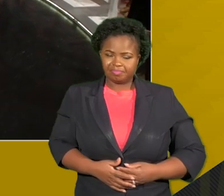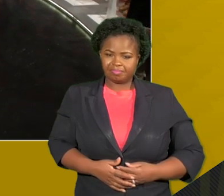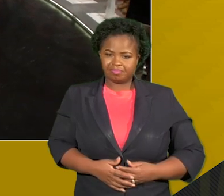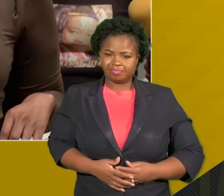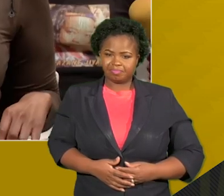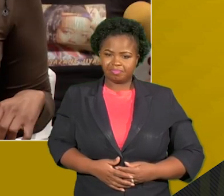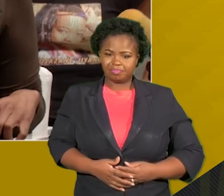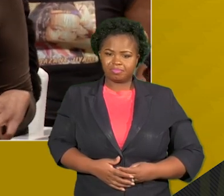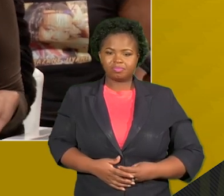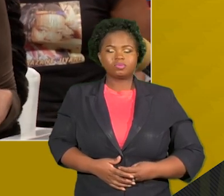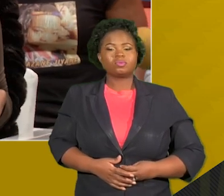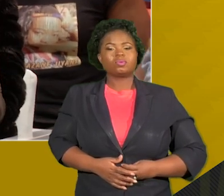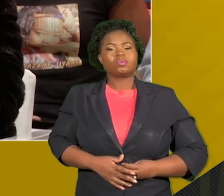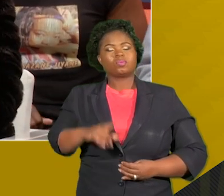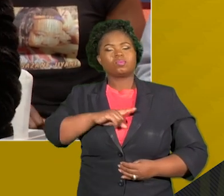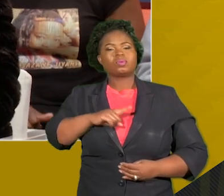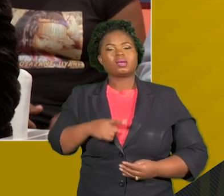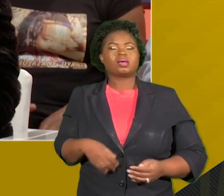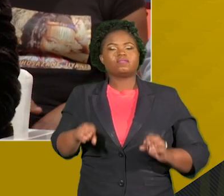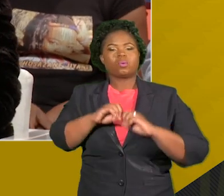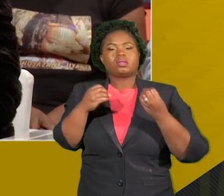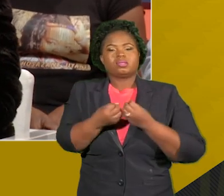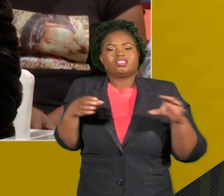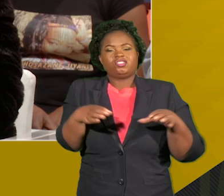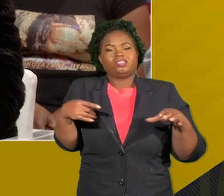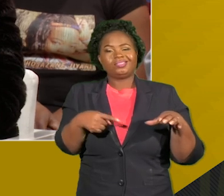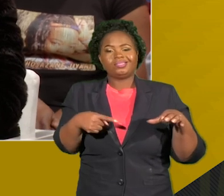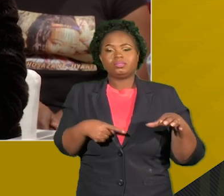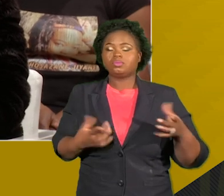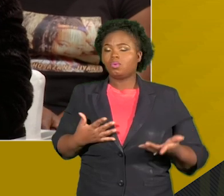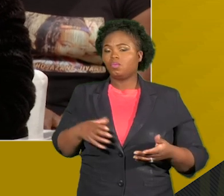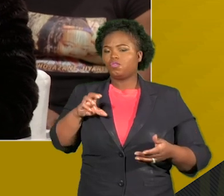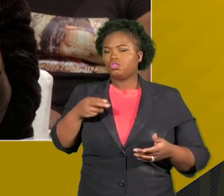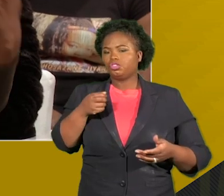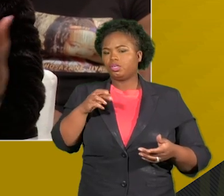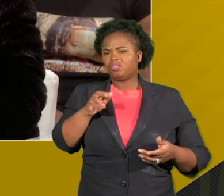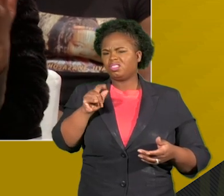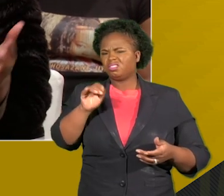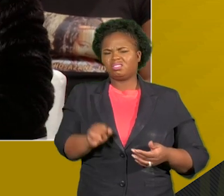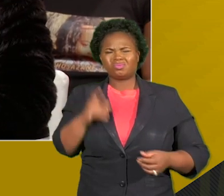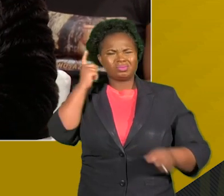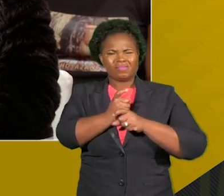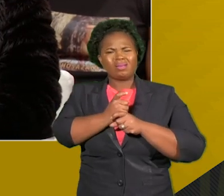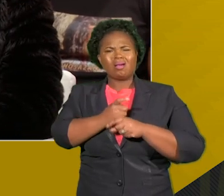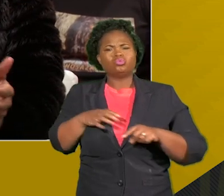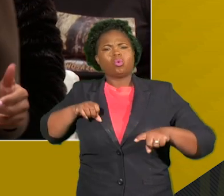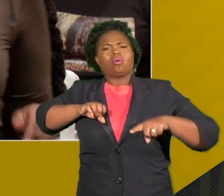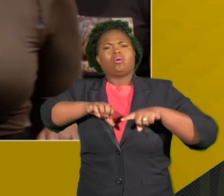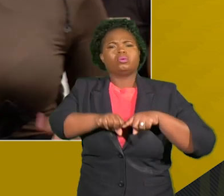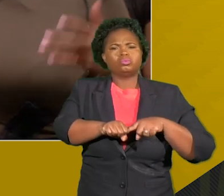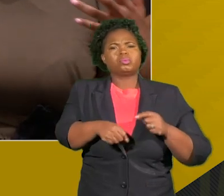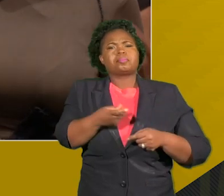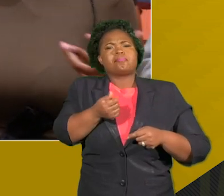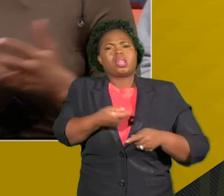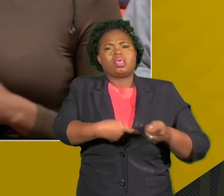You know, sometimes the thing with charity organizations, like what this person said and what you asked me earlier on, it's very difficult to track. Yeah. But Kini, if you